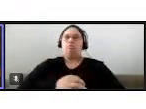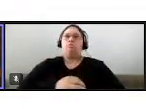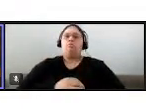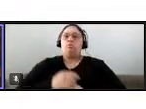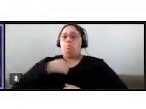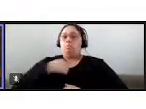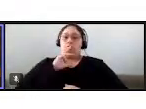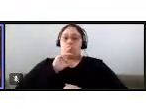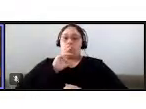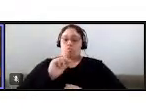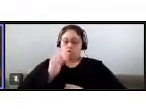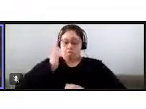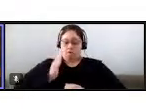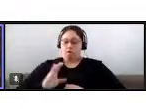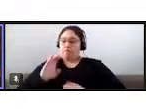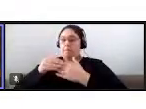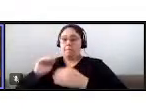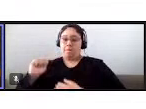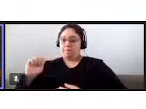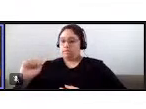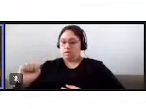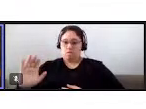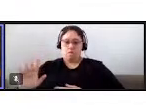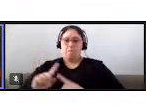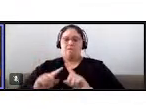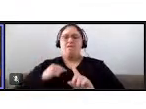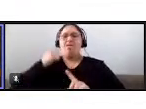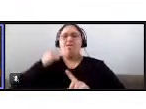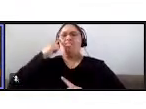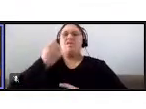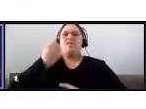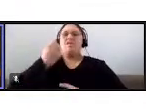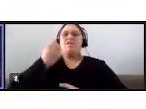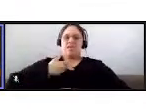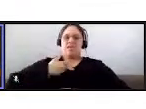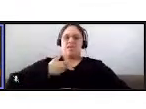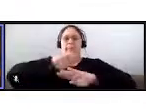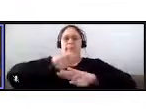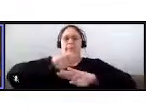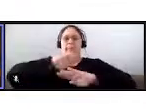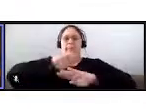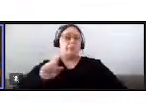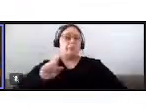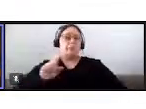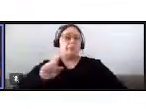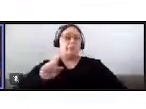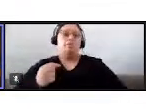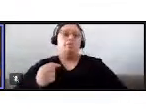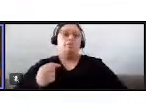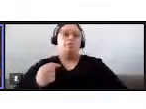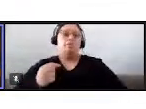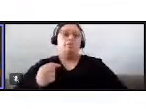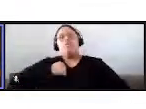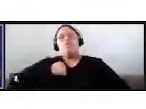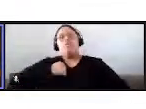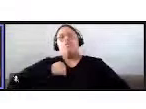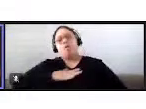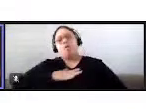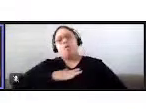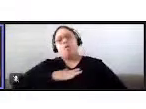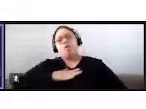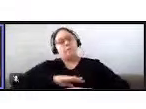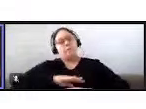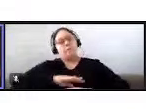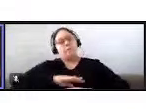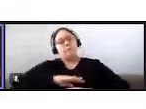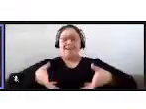on behalf of Member Maseko, but I think the assurance that we want, or I assure want, is that